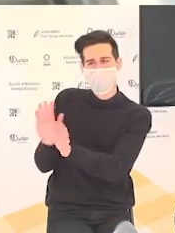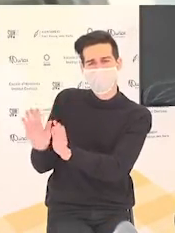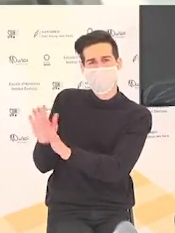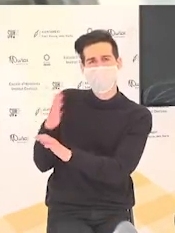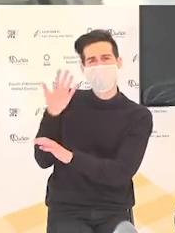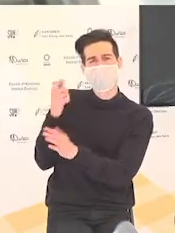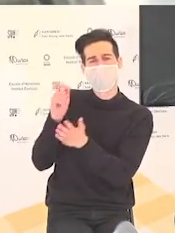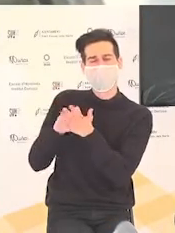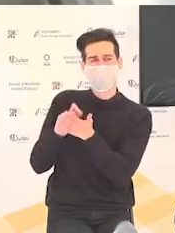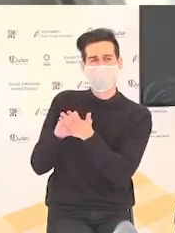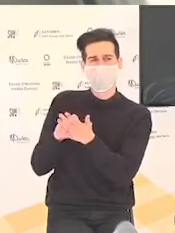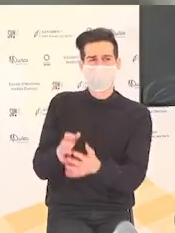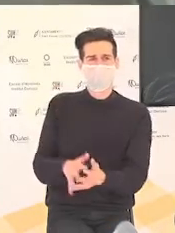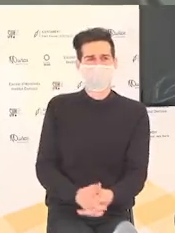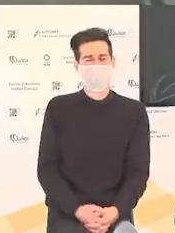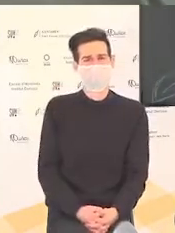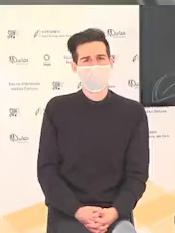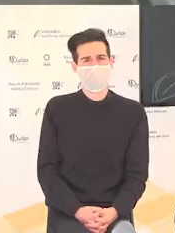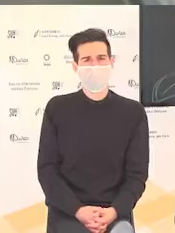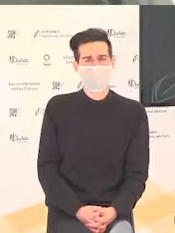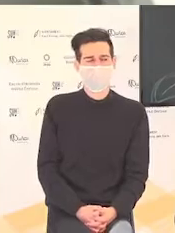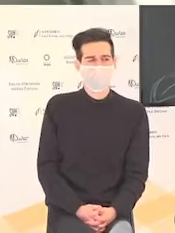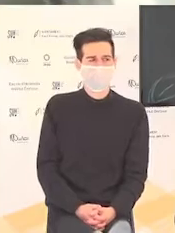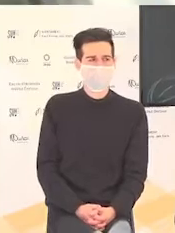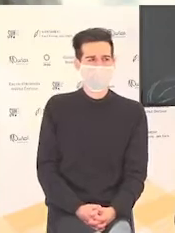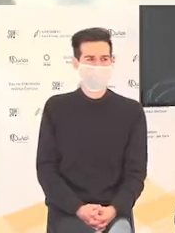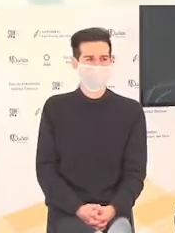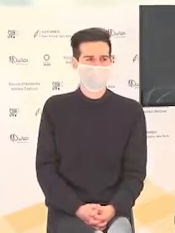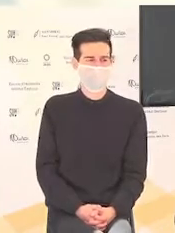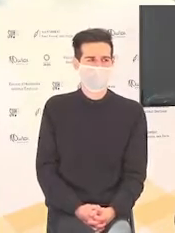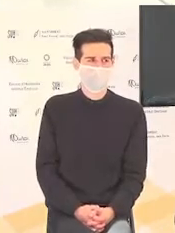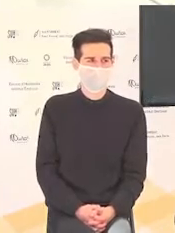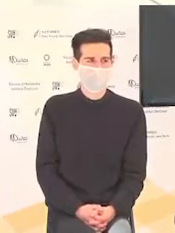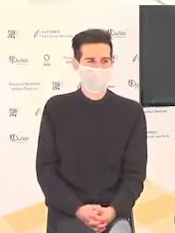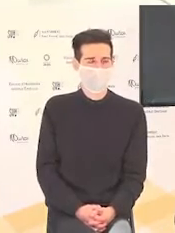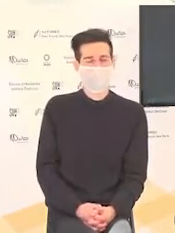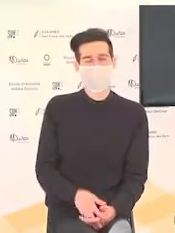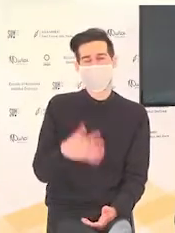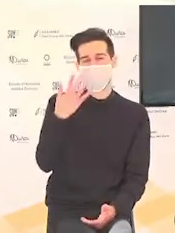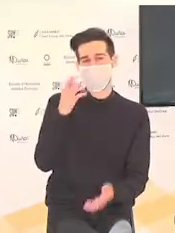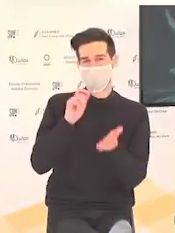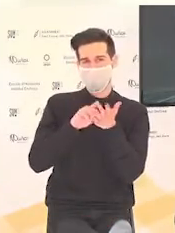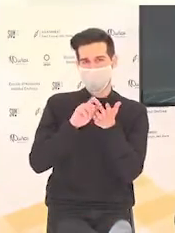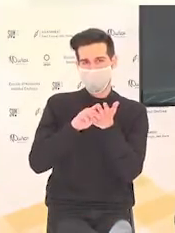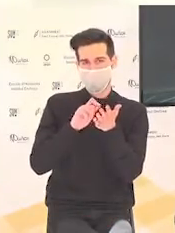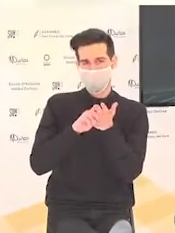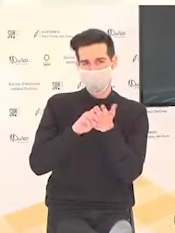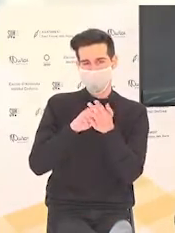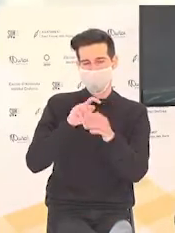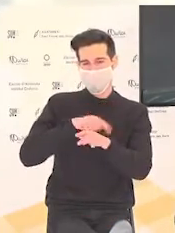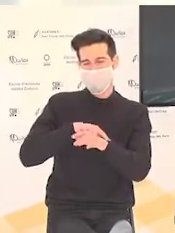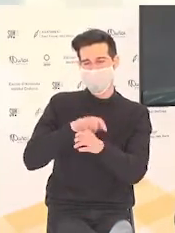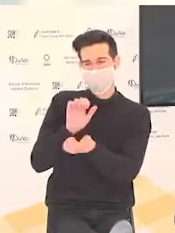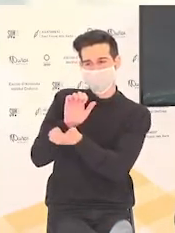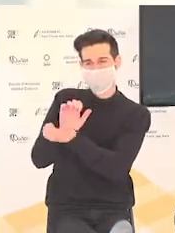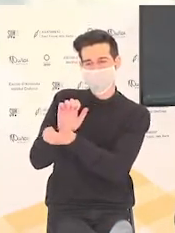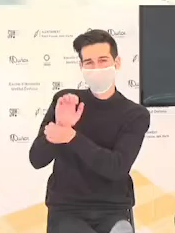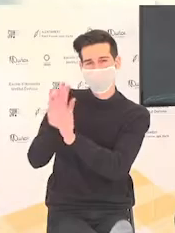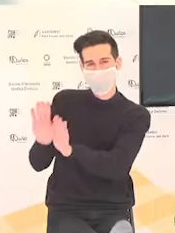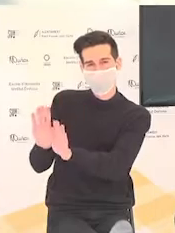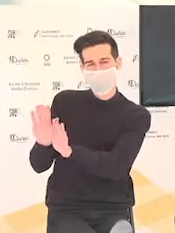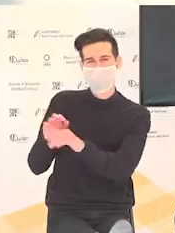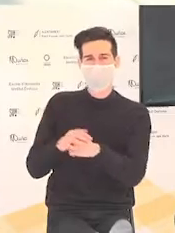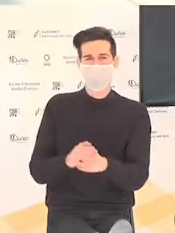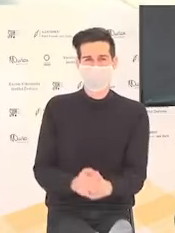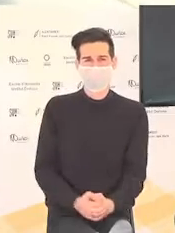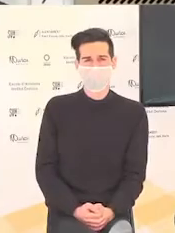Or maybe I don't know if I can do a timer here. Maybe I can. Oh, yes, I can. Ahí está, 5 minutos. I can do a timer on the mixer here, so it's